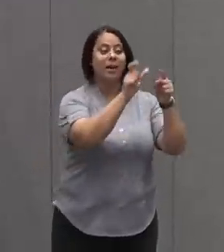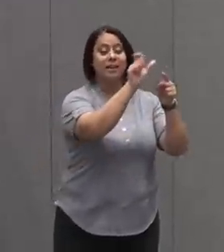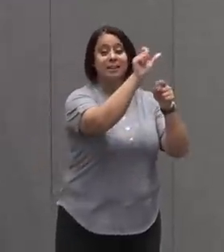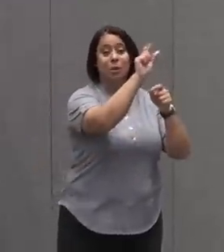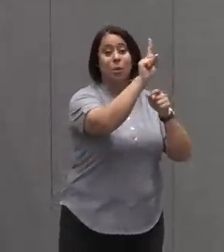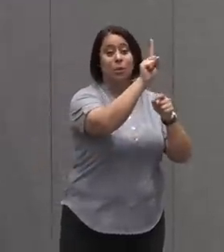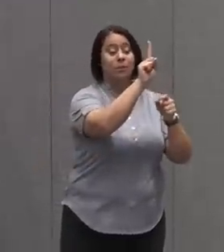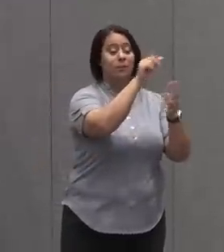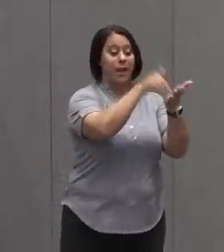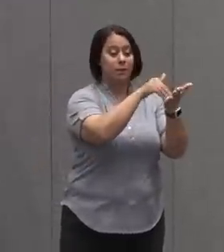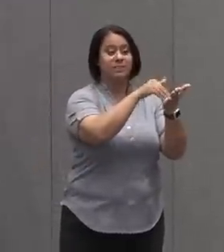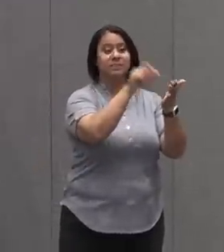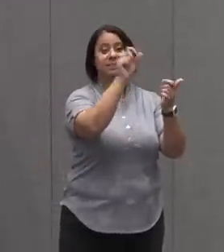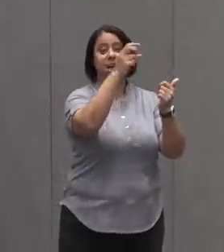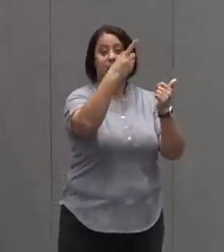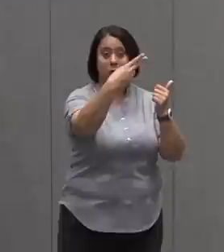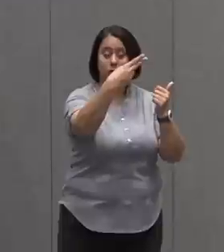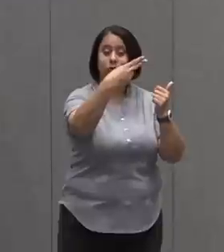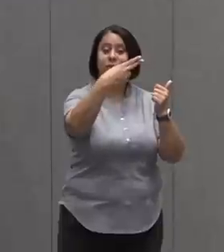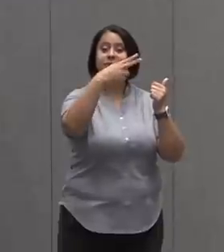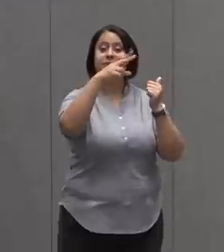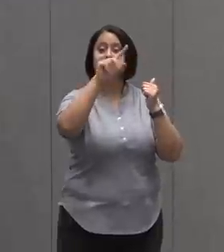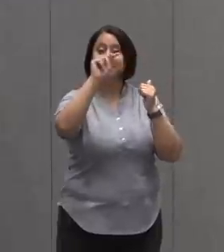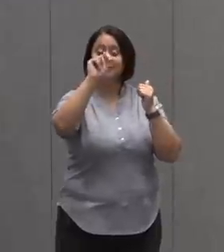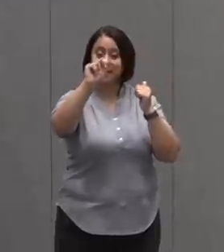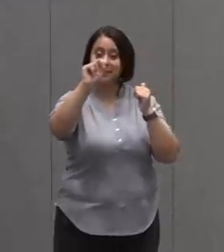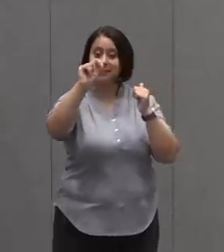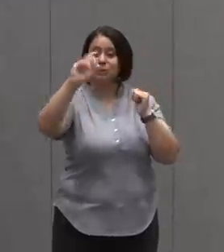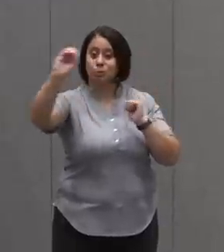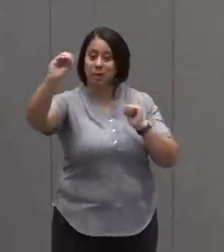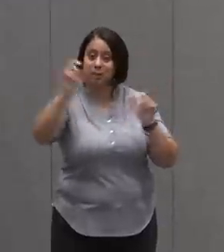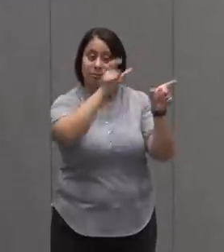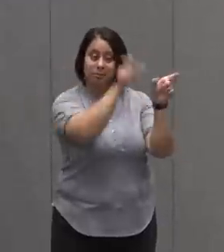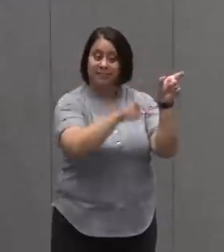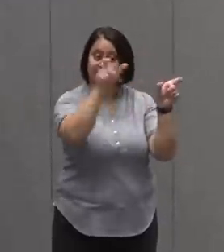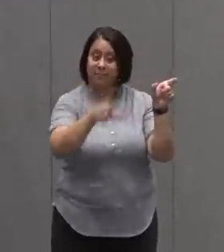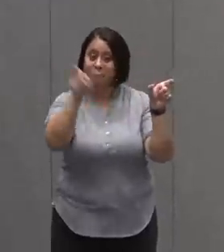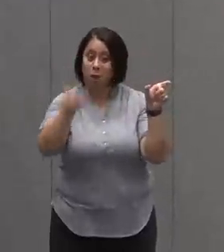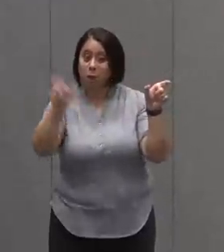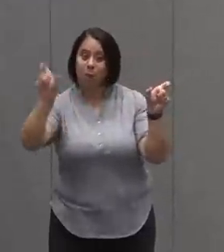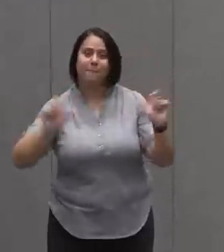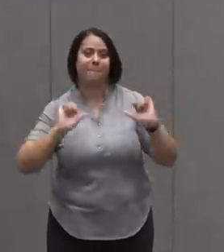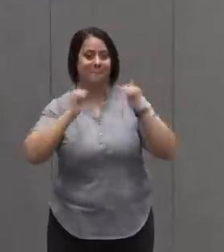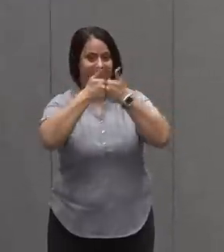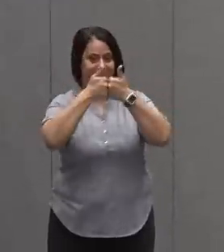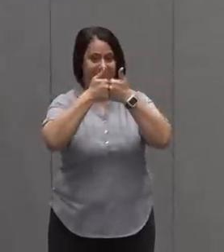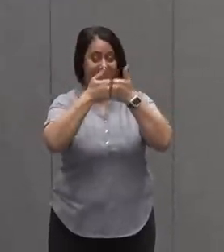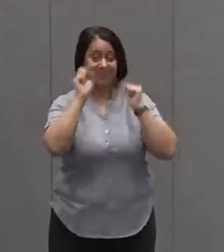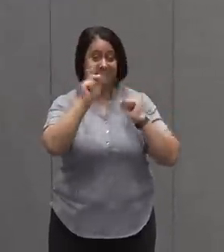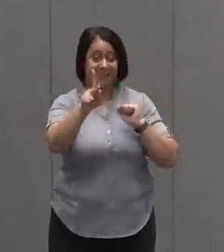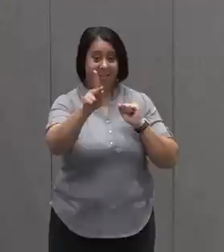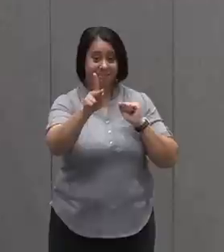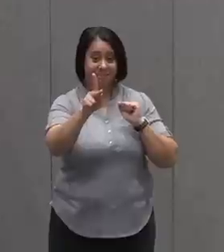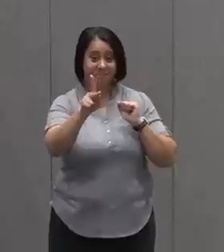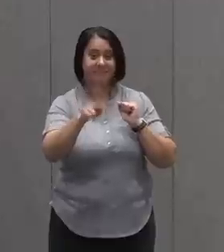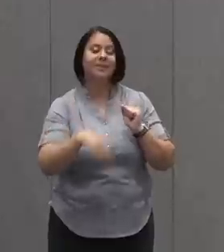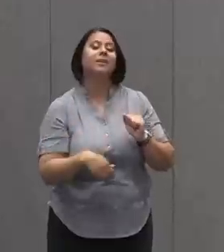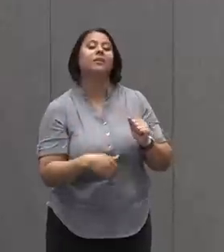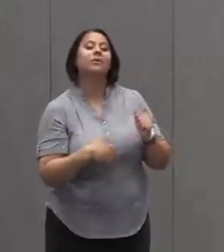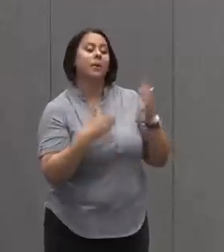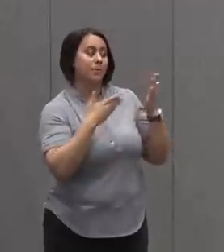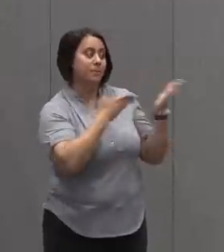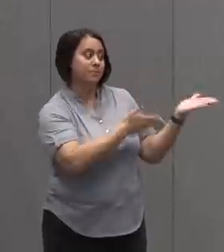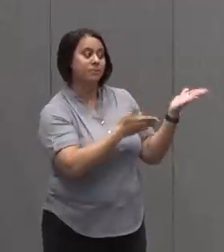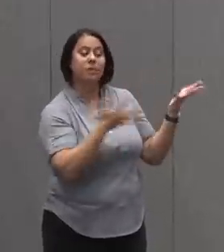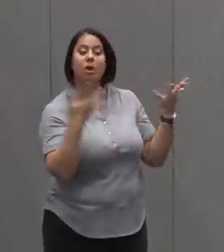about ones. So what Tammy did, what Miss Gaudette did, excuse me, is that she went ahead and took out all